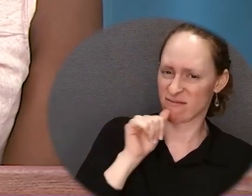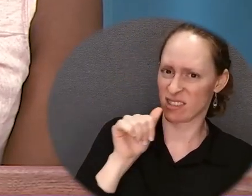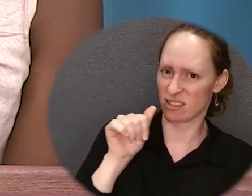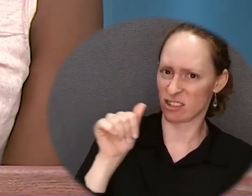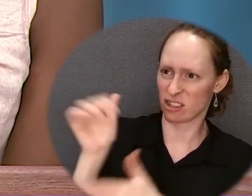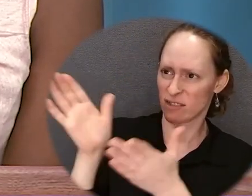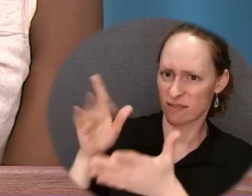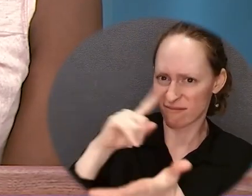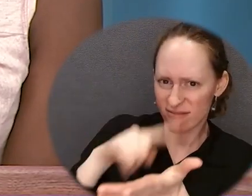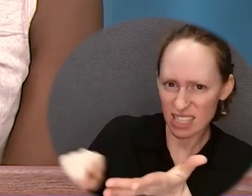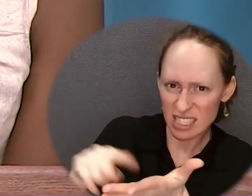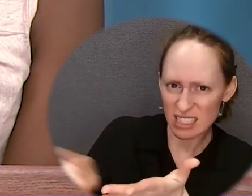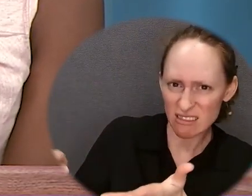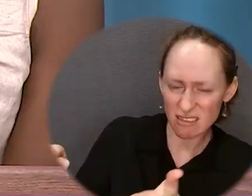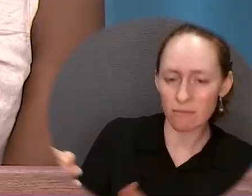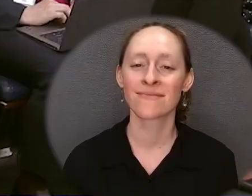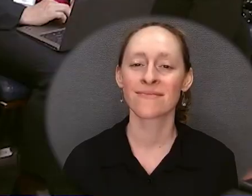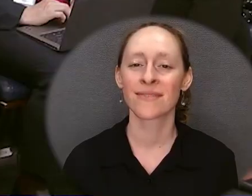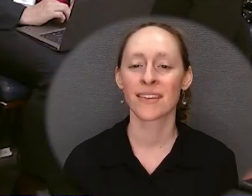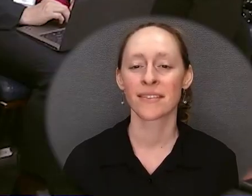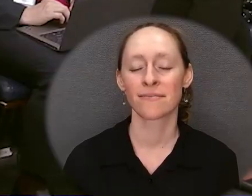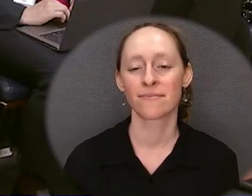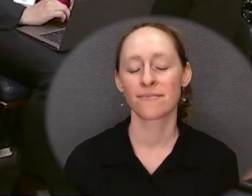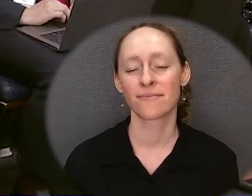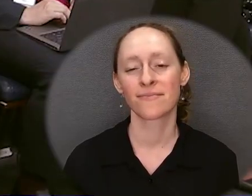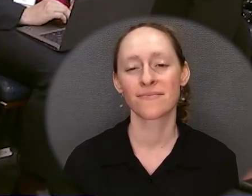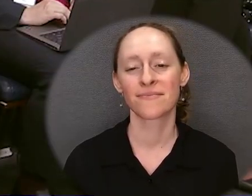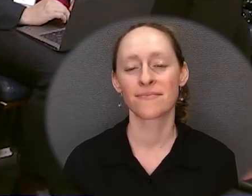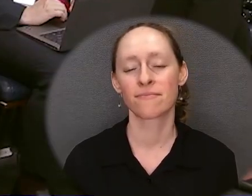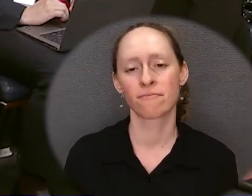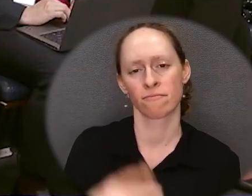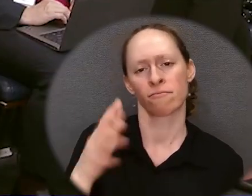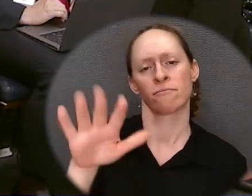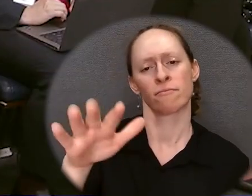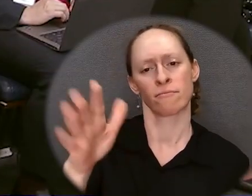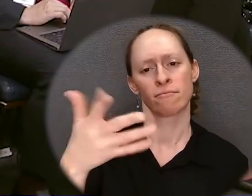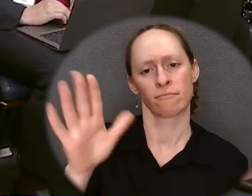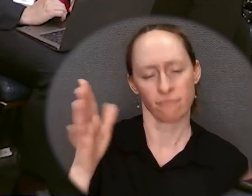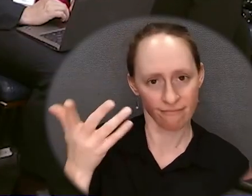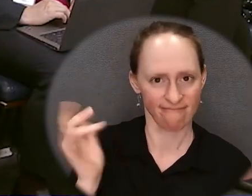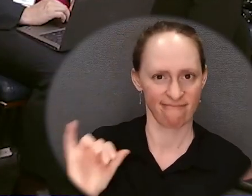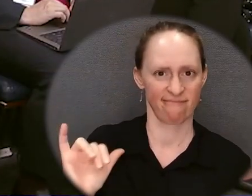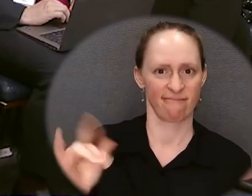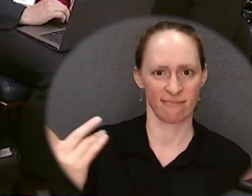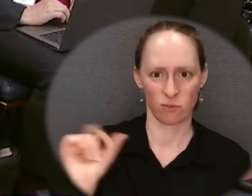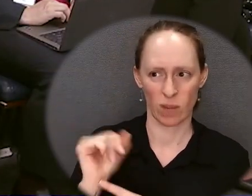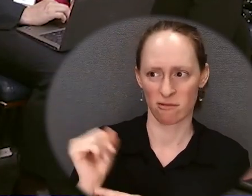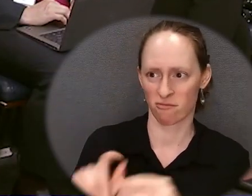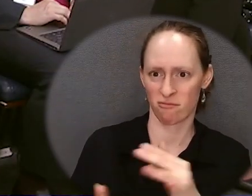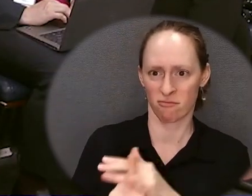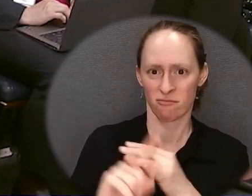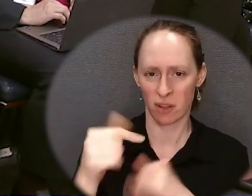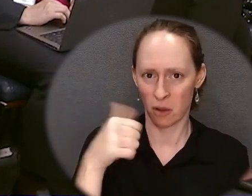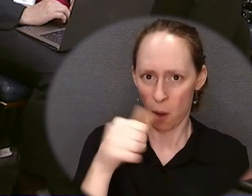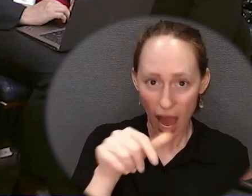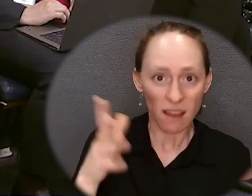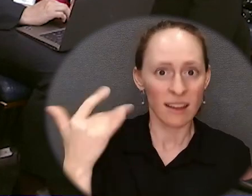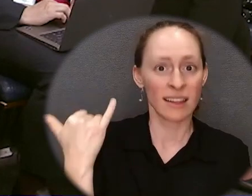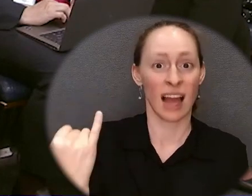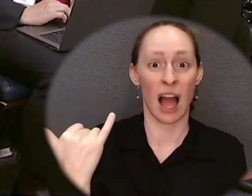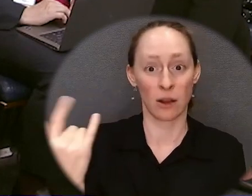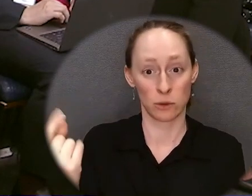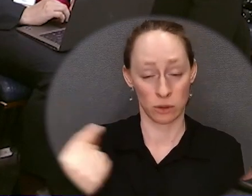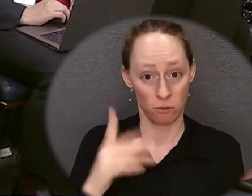the Secret Service. We're going to let them. If the cocaine episode has prompted the White House to ask the Secret Service to